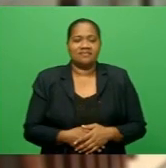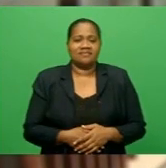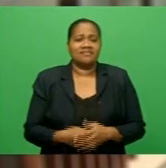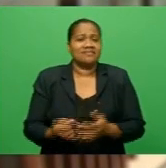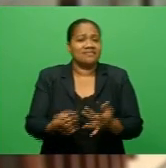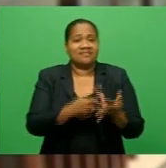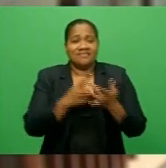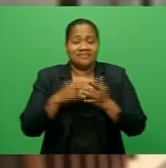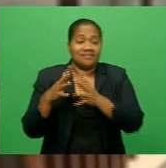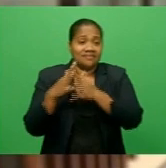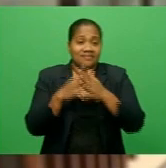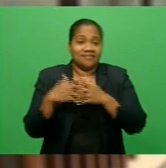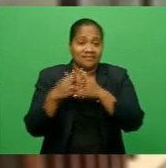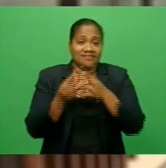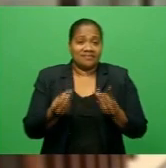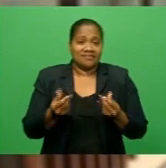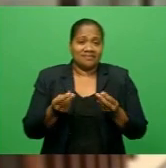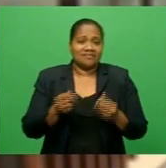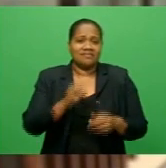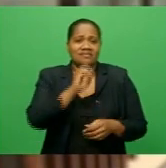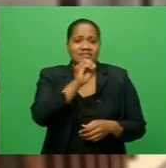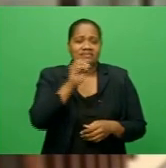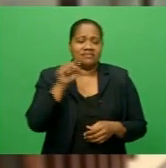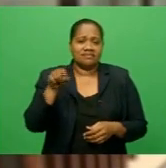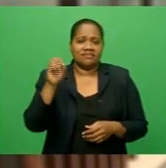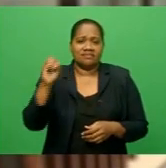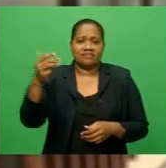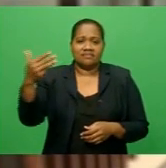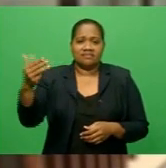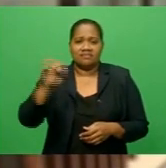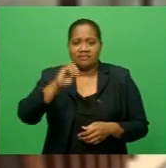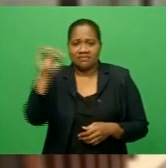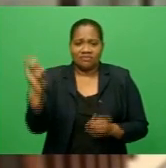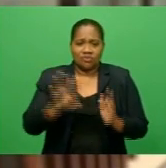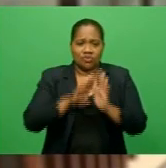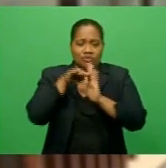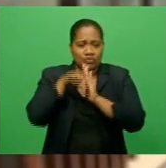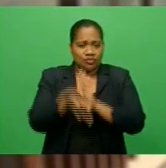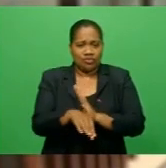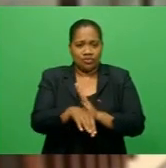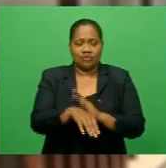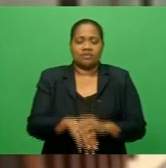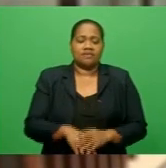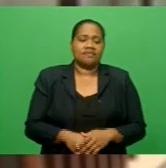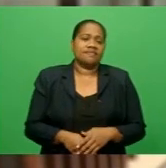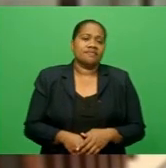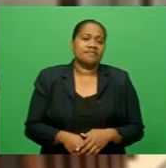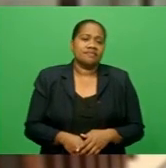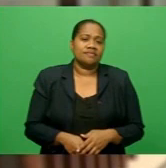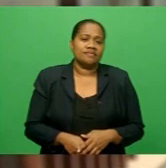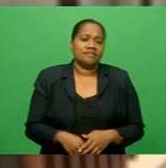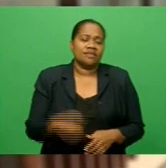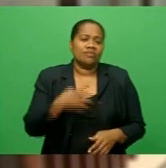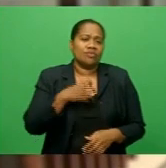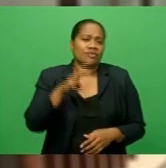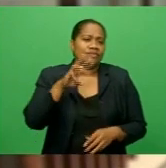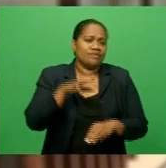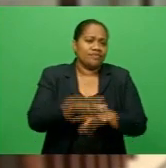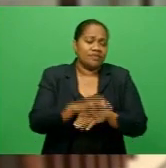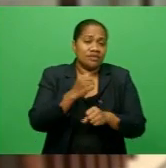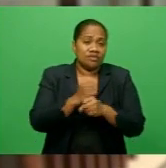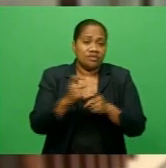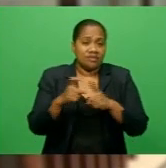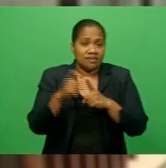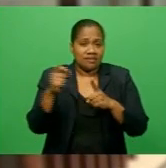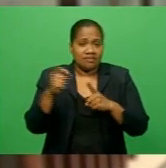the US dollar was down 0.09% to its lowest level in more than 2 months. Although their third quarter GDP numbers